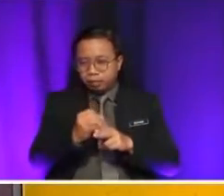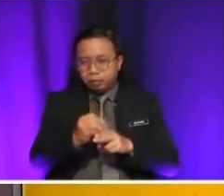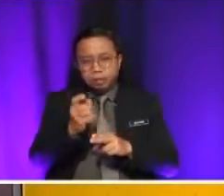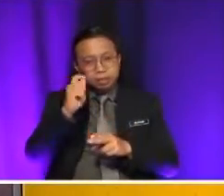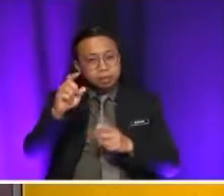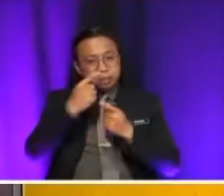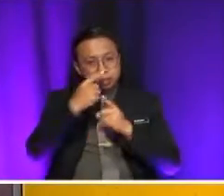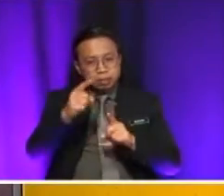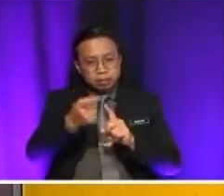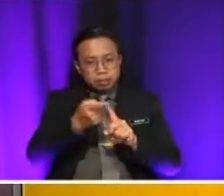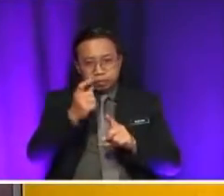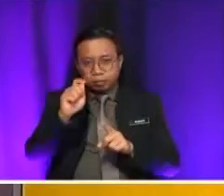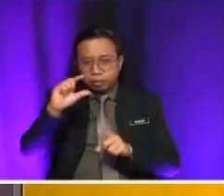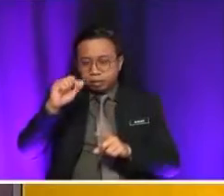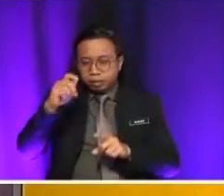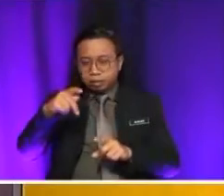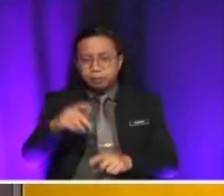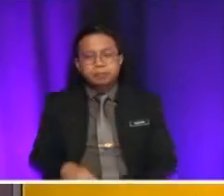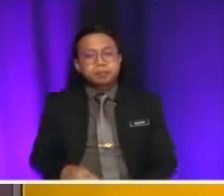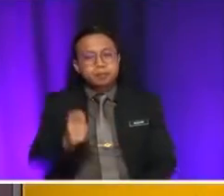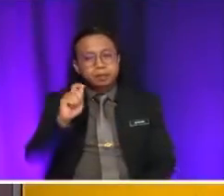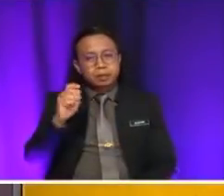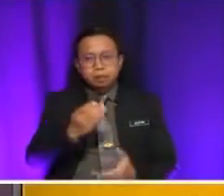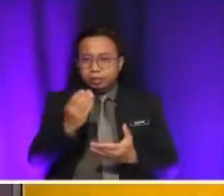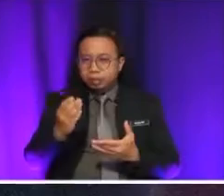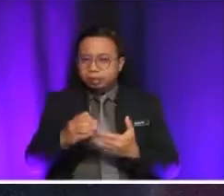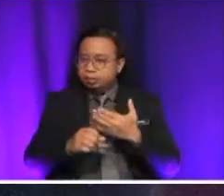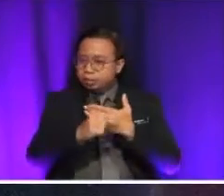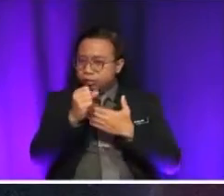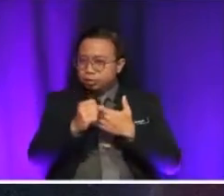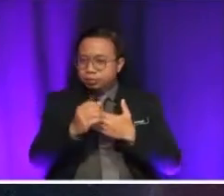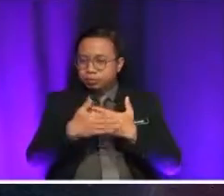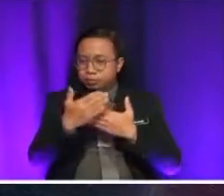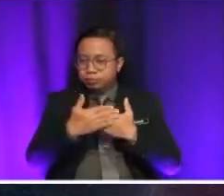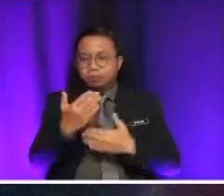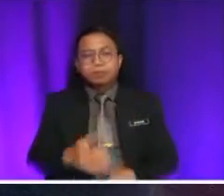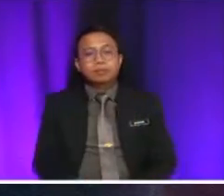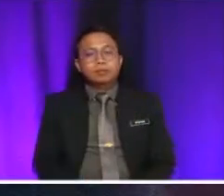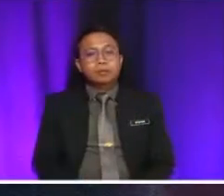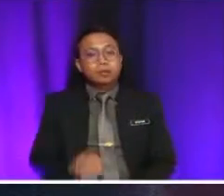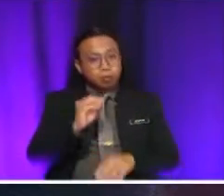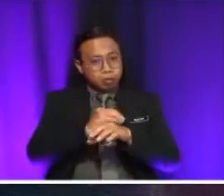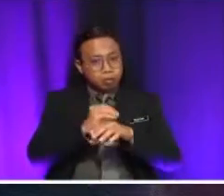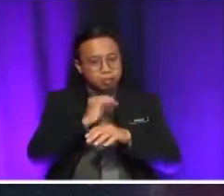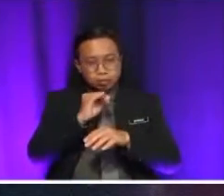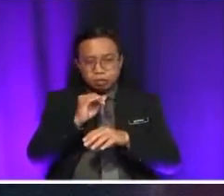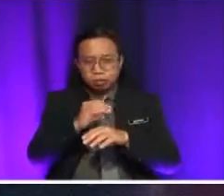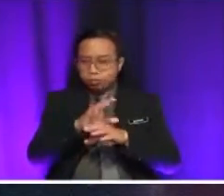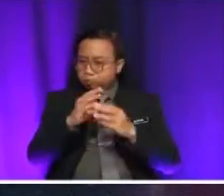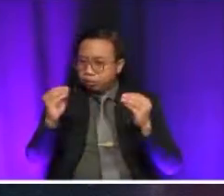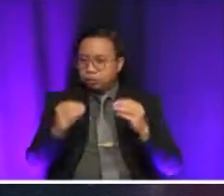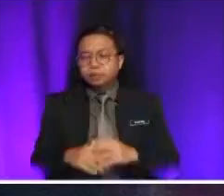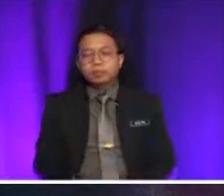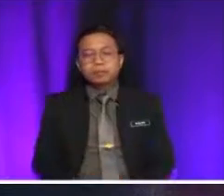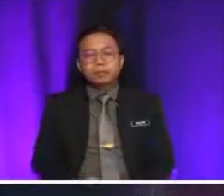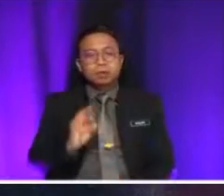the answers for the gaps. That would make things easier. Right, Mr. Mohana. Ding, ding, ding. There you go. Your time is up. Okay, so